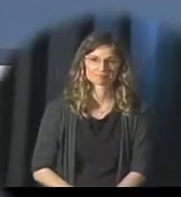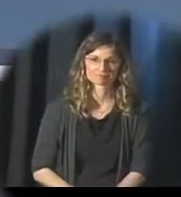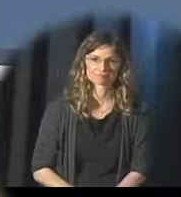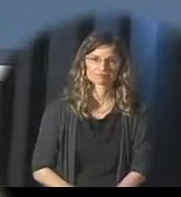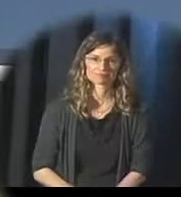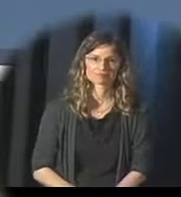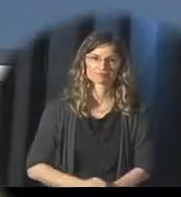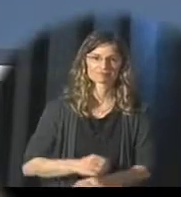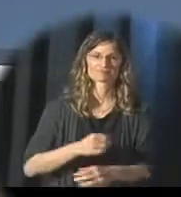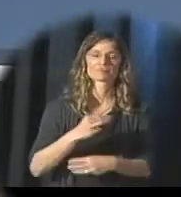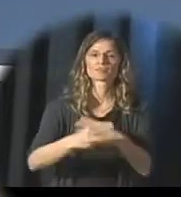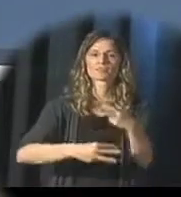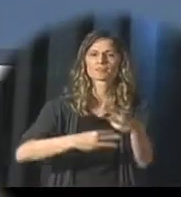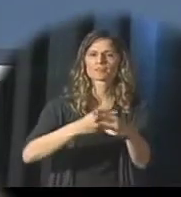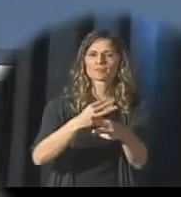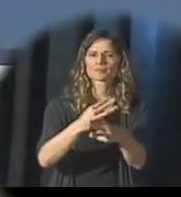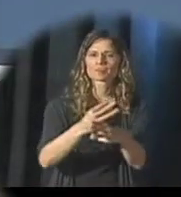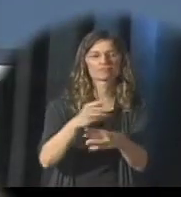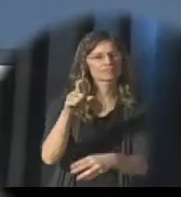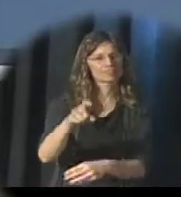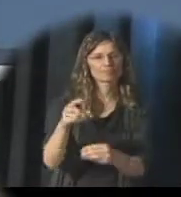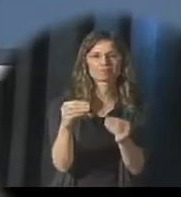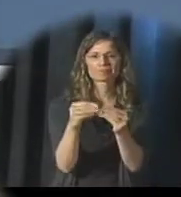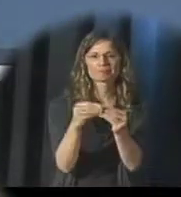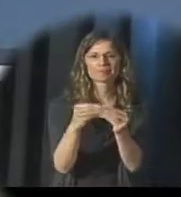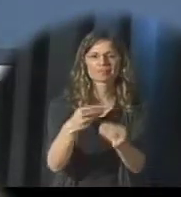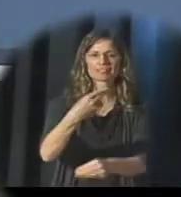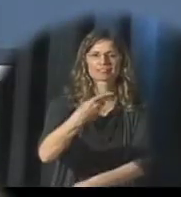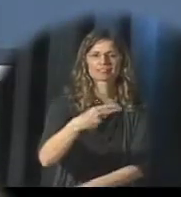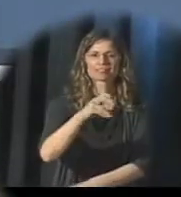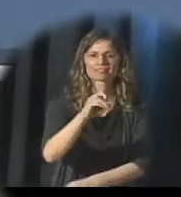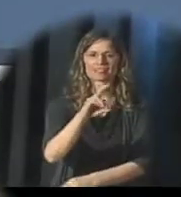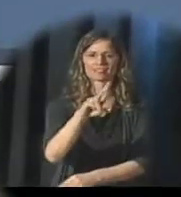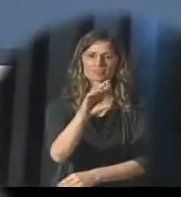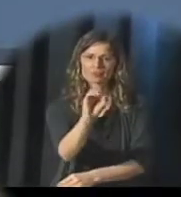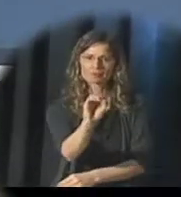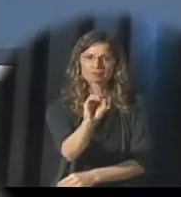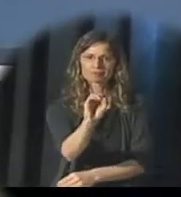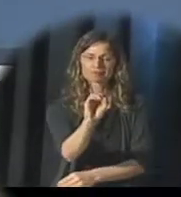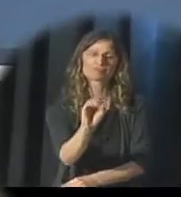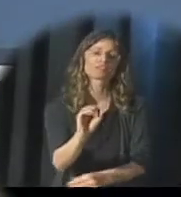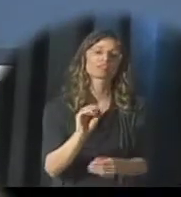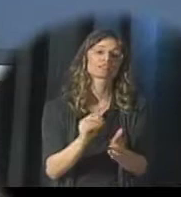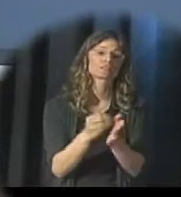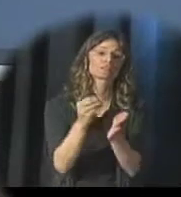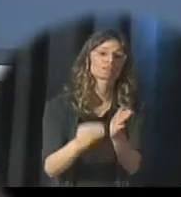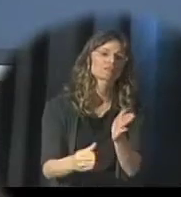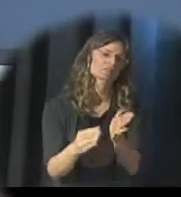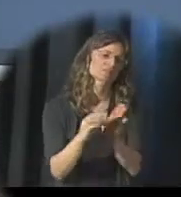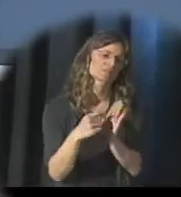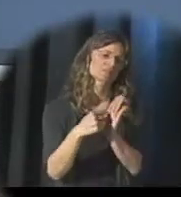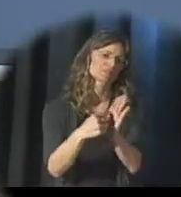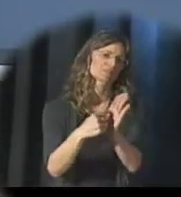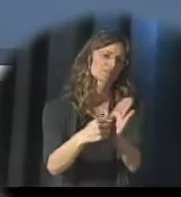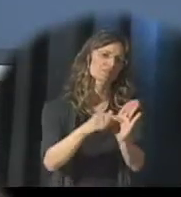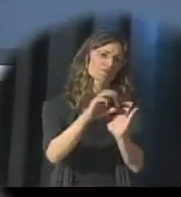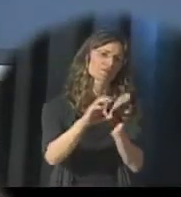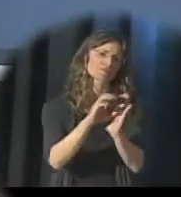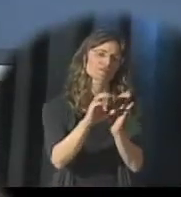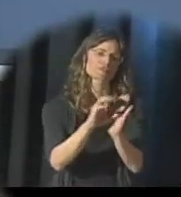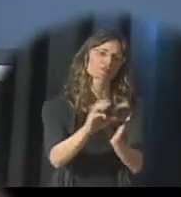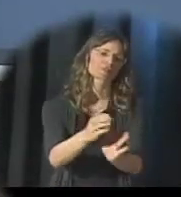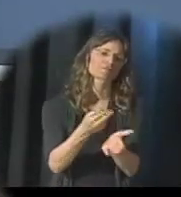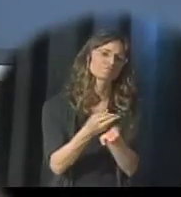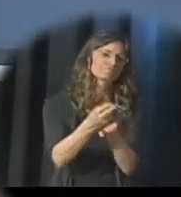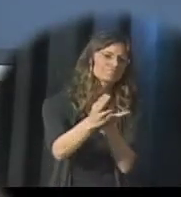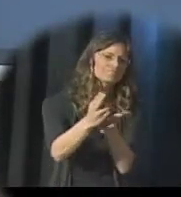The world needs more heroes Individuals who model the characteristics of honesty, enthusiasm, respect, and obedience Heroes make a difference as